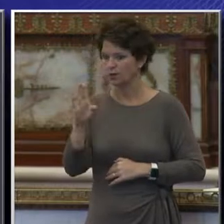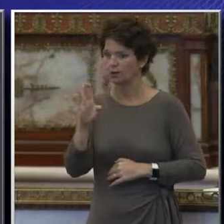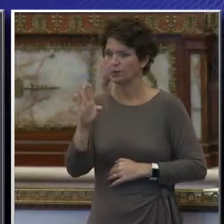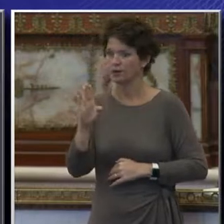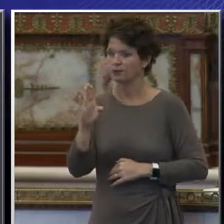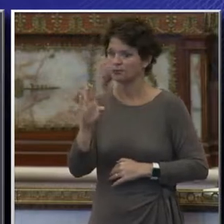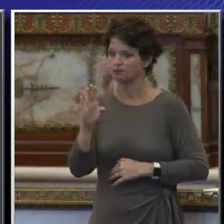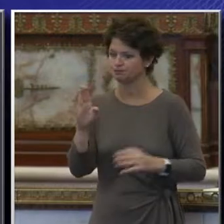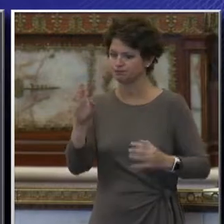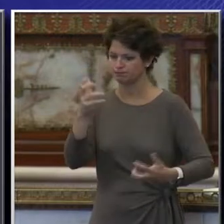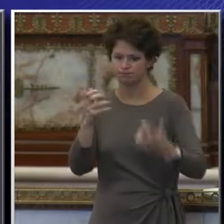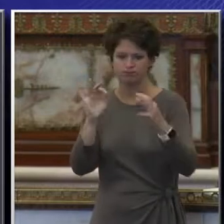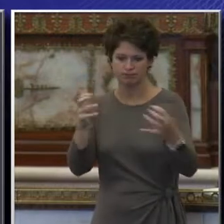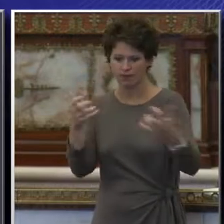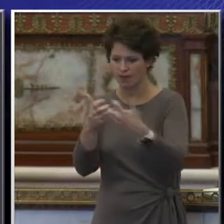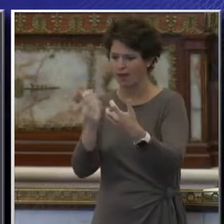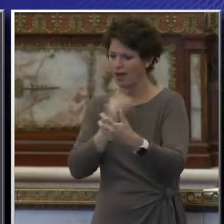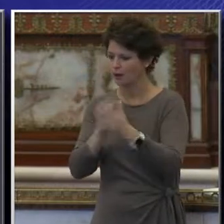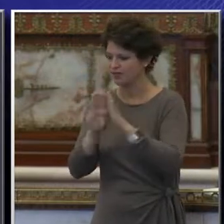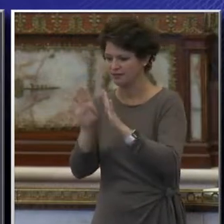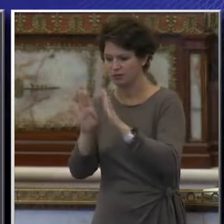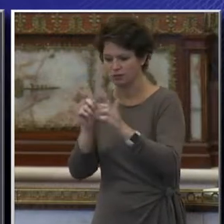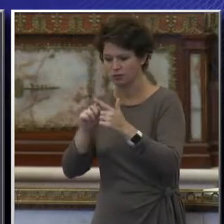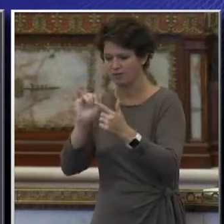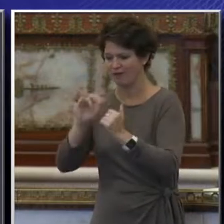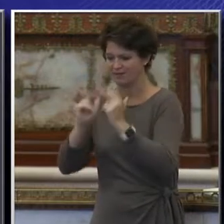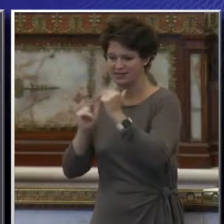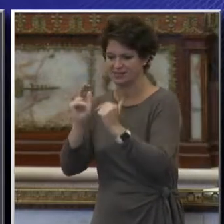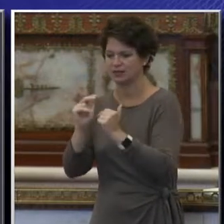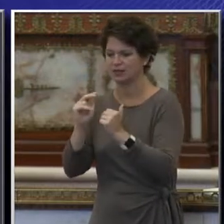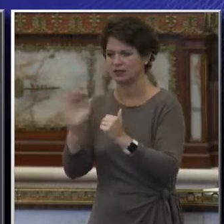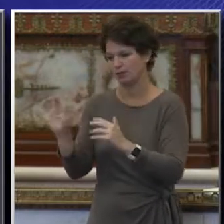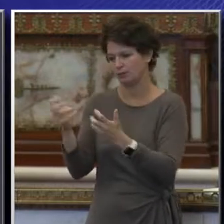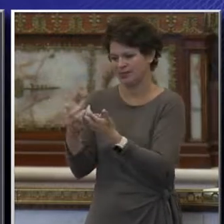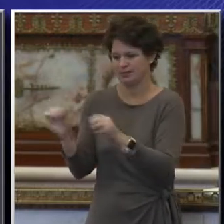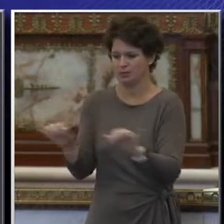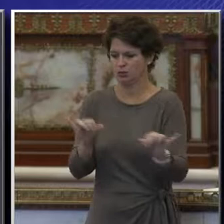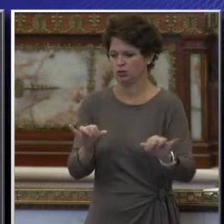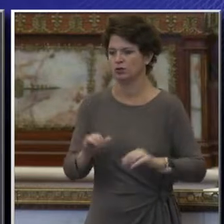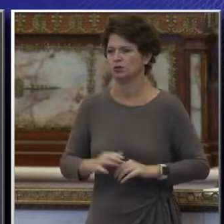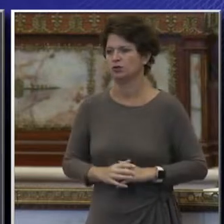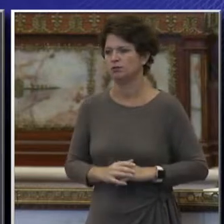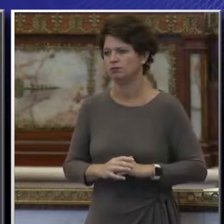complementary, our development to that facility.